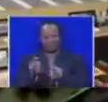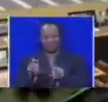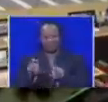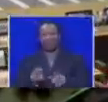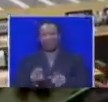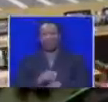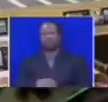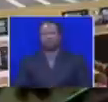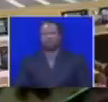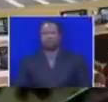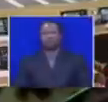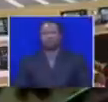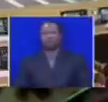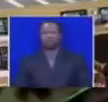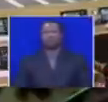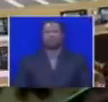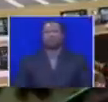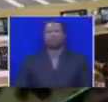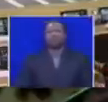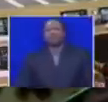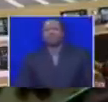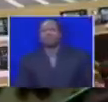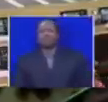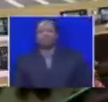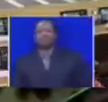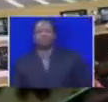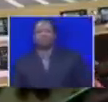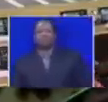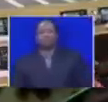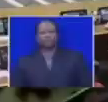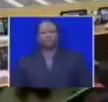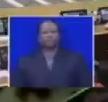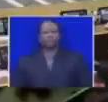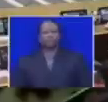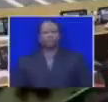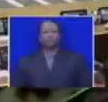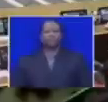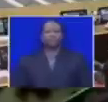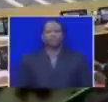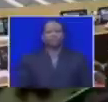Mama, it's not going to happen. Don't even waste our time. We're not going